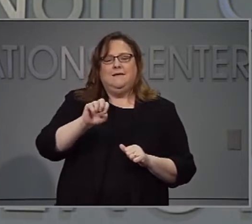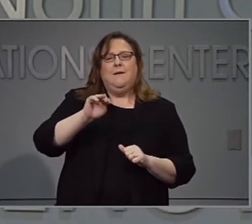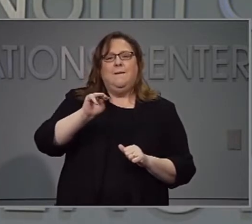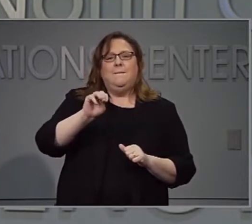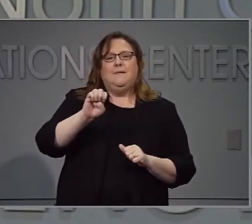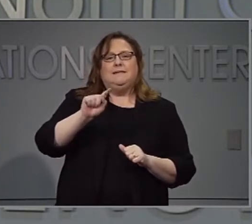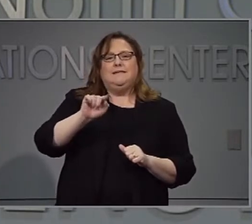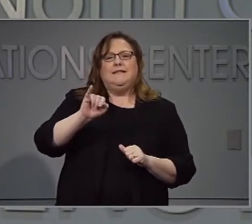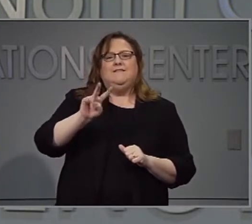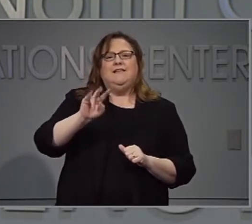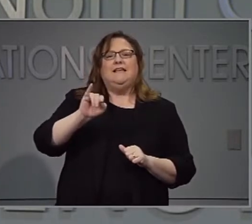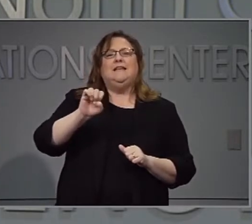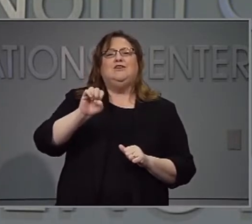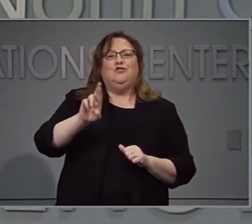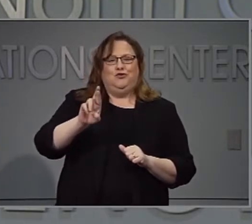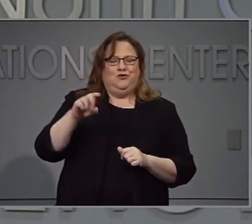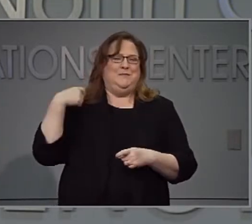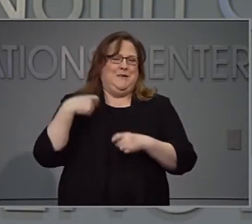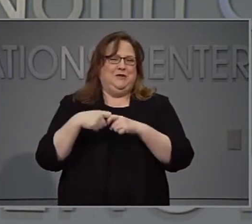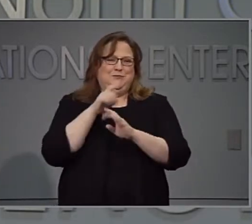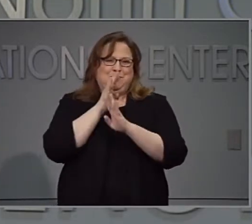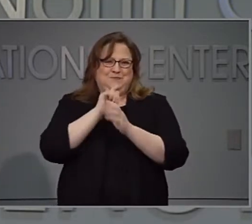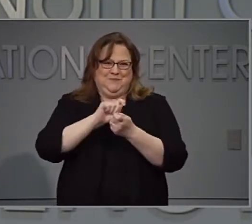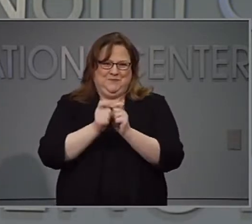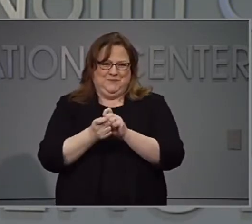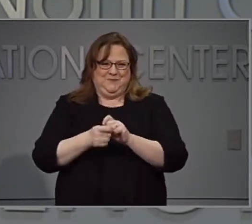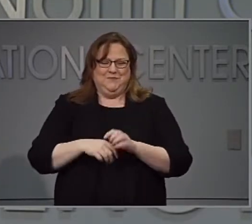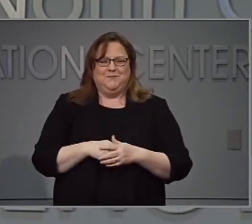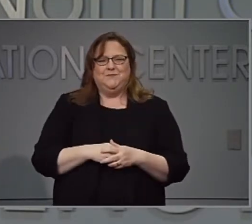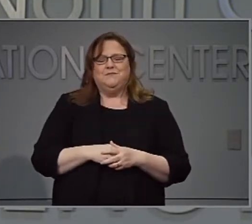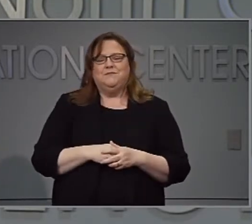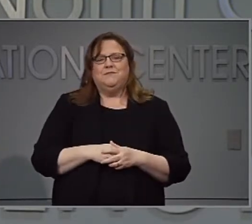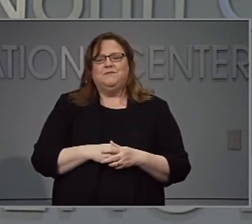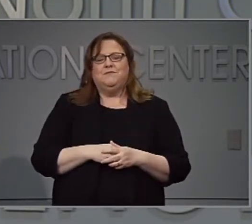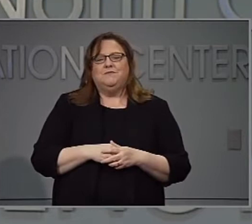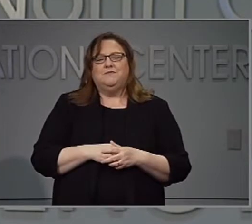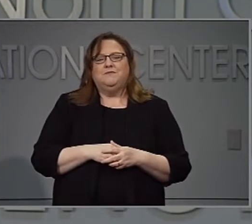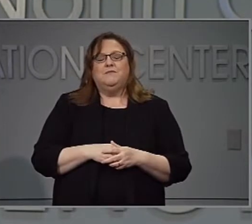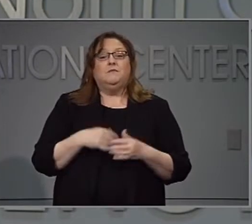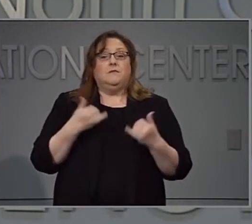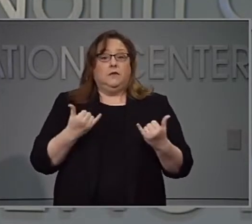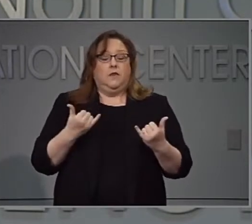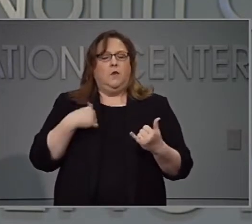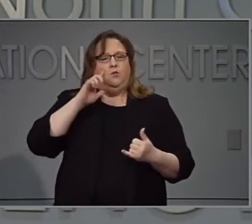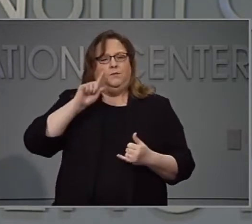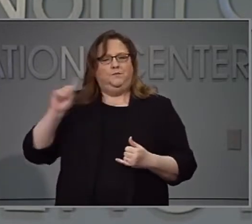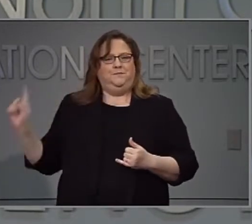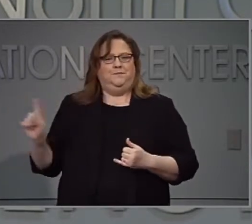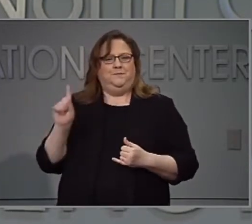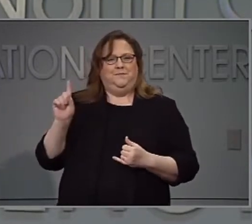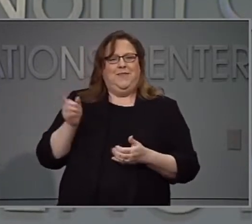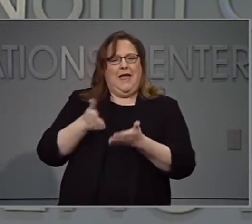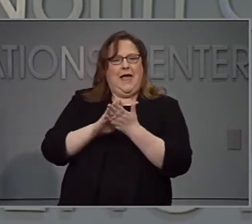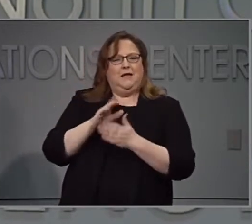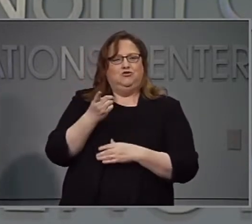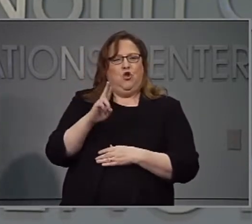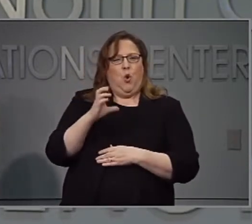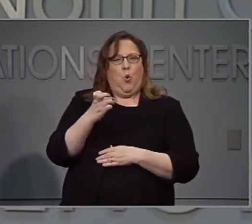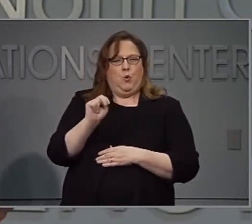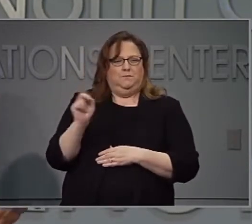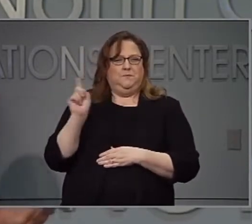Spanish language interpreters. I'm first going to recognize Dr. Cohen. Dr. Cohen?